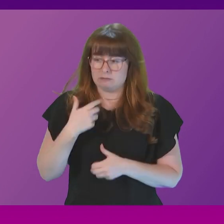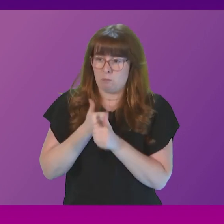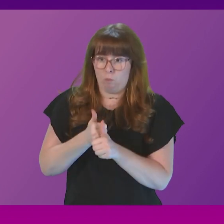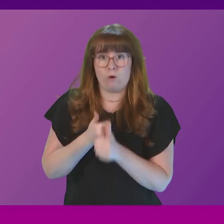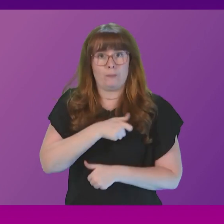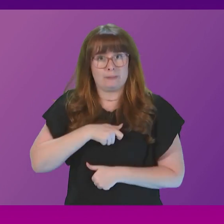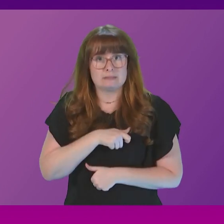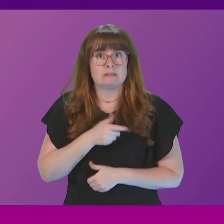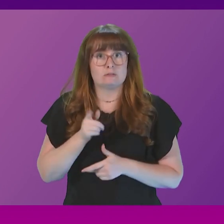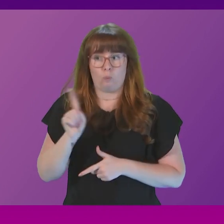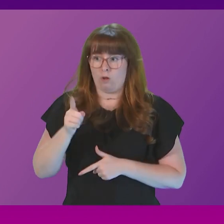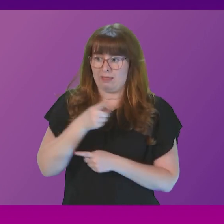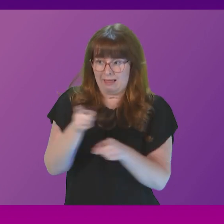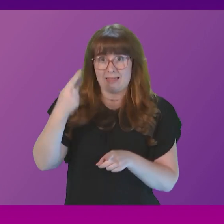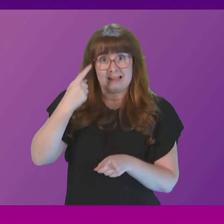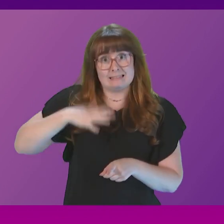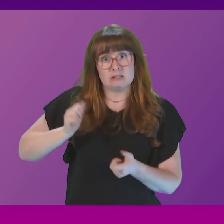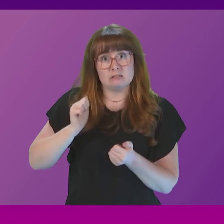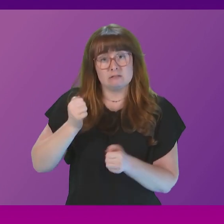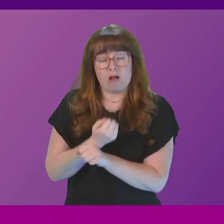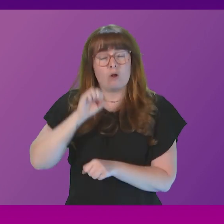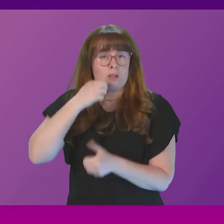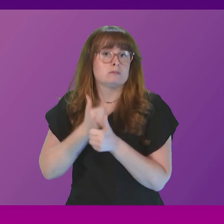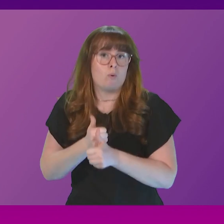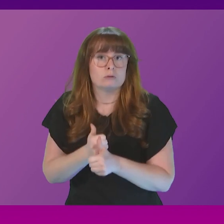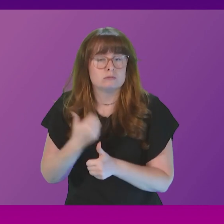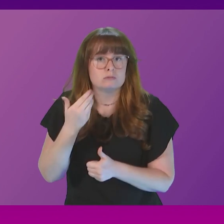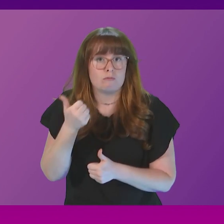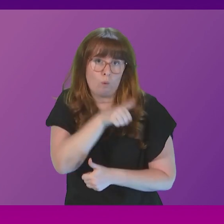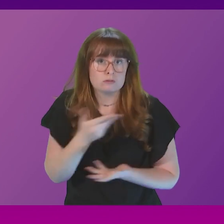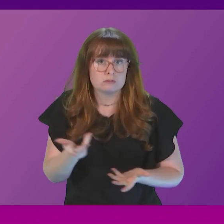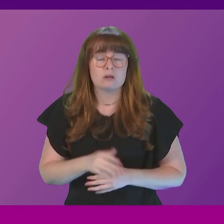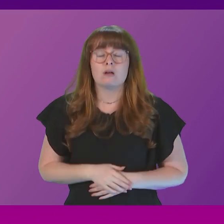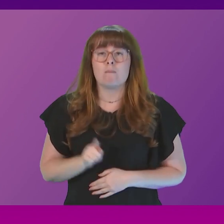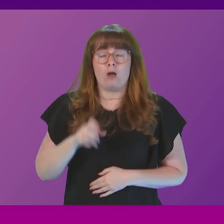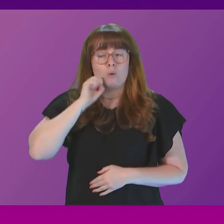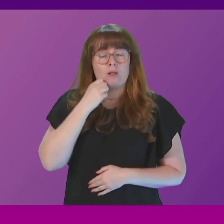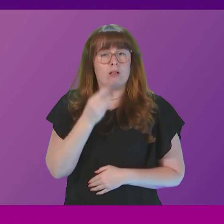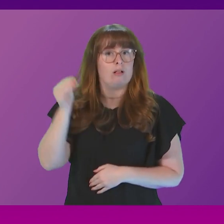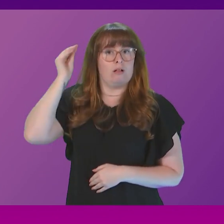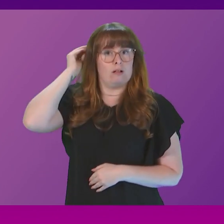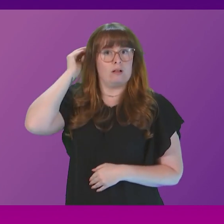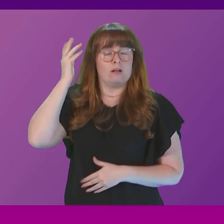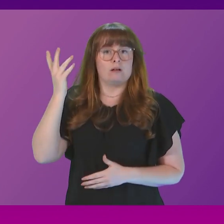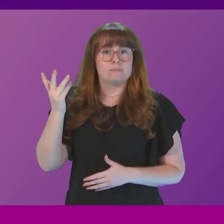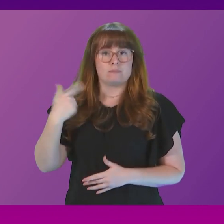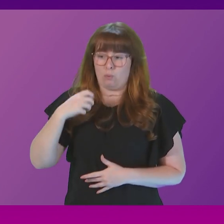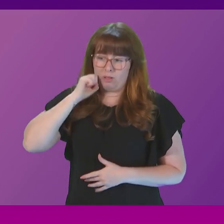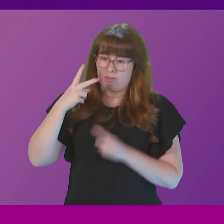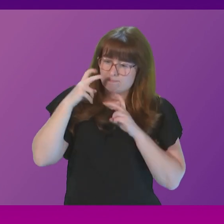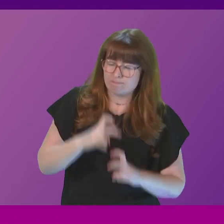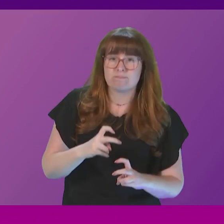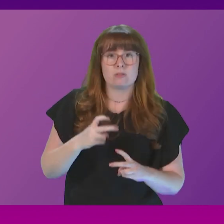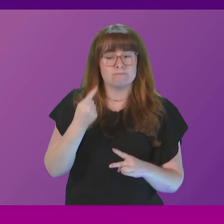feel needs done in that regard and in that respect. But I'll take away and to have a look at the